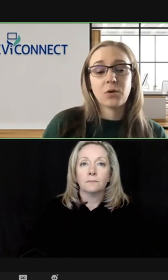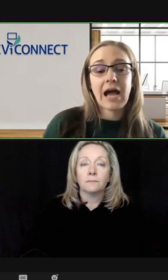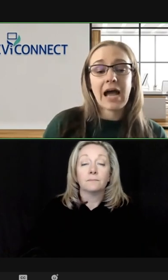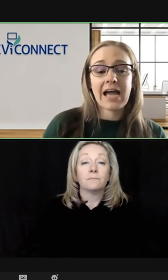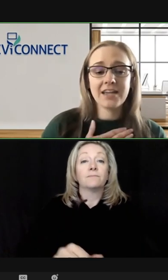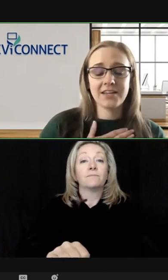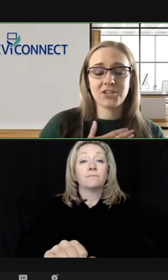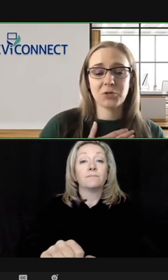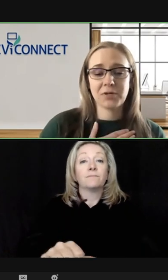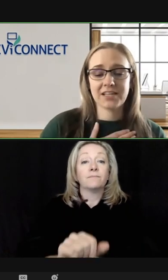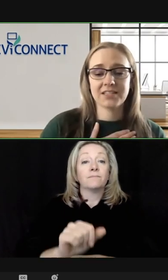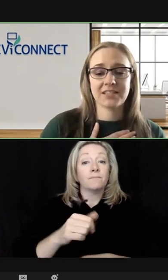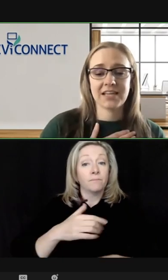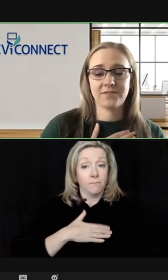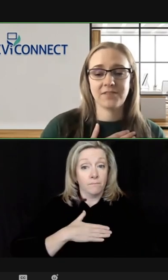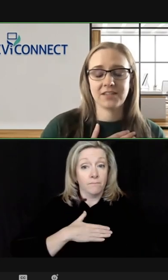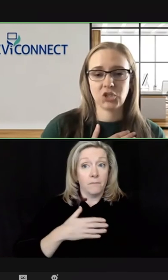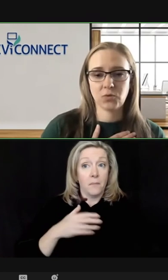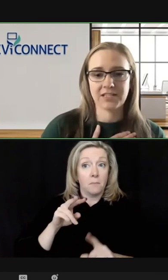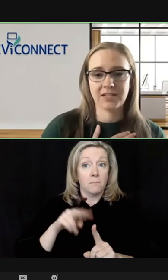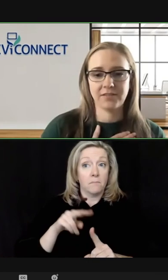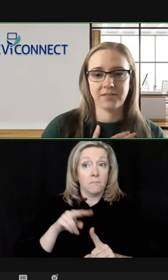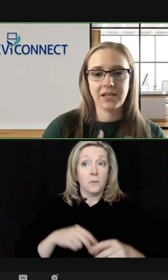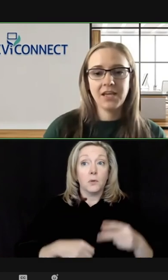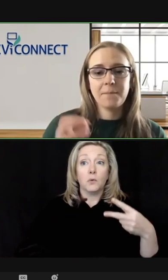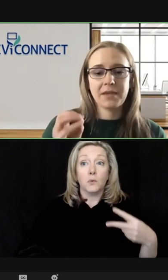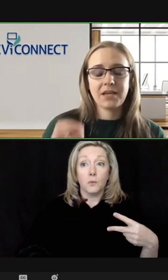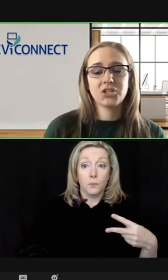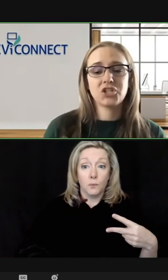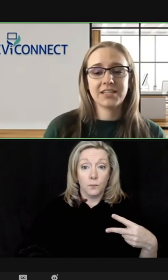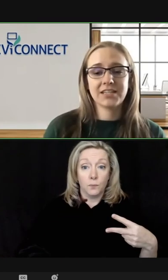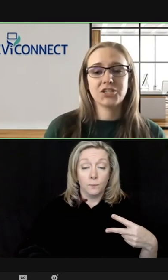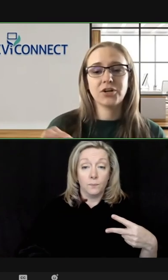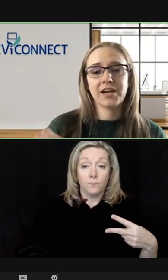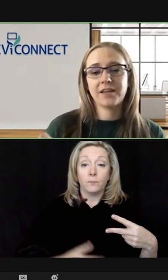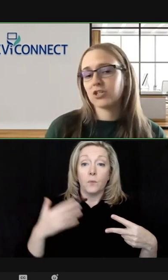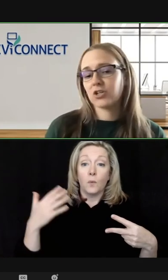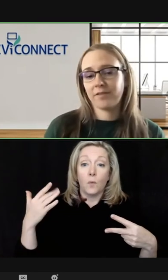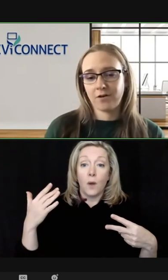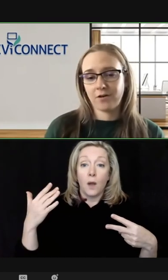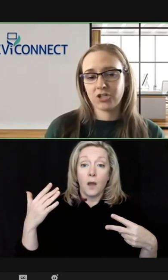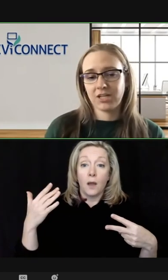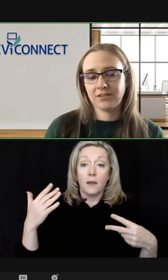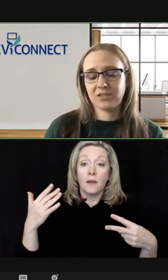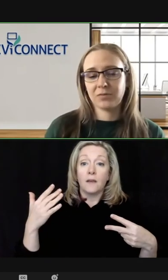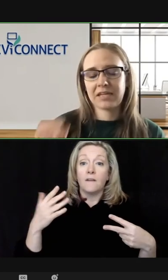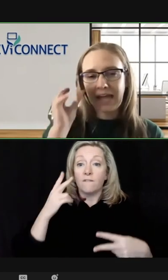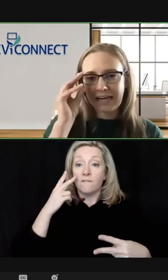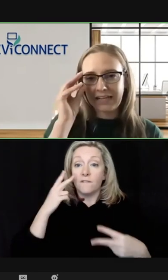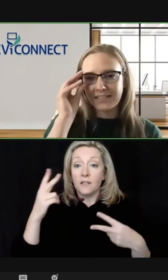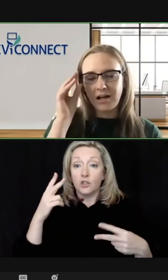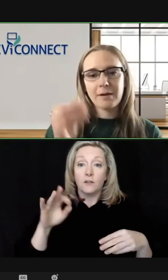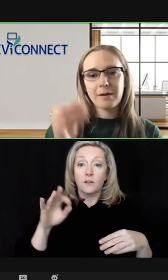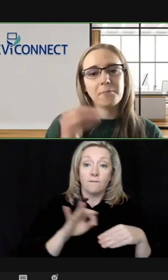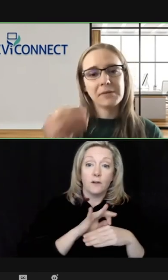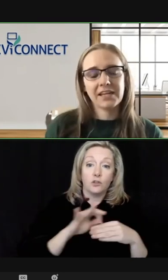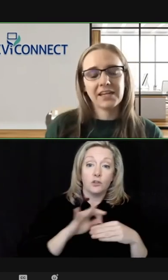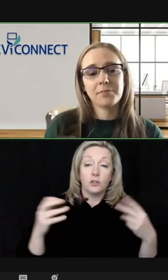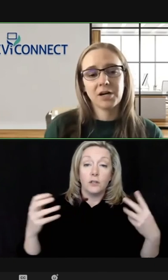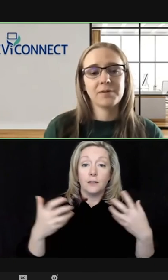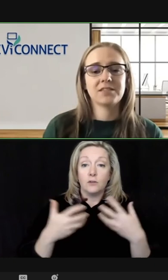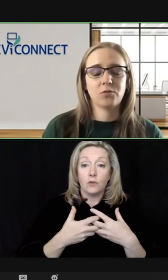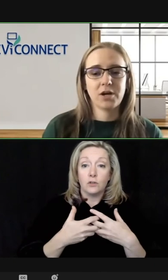Okay, so I interpreted this as a phase 2 activity because she's integrating vision with function. So again, it's all